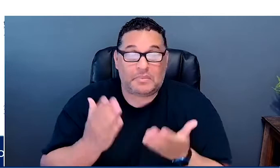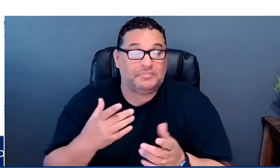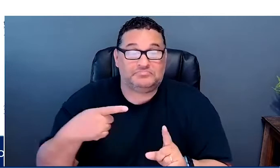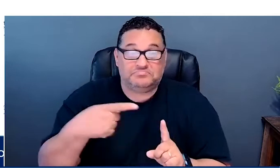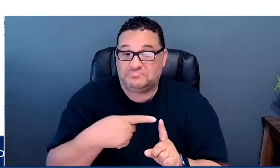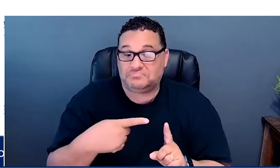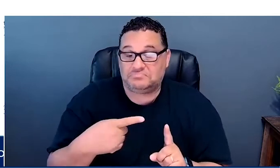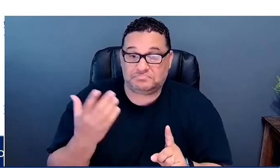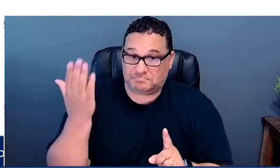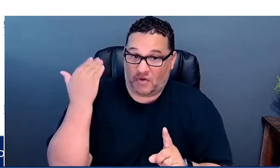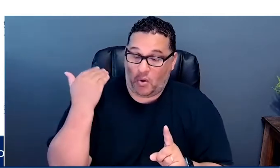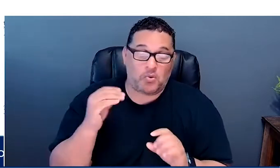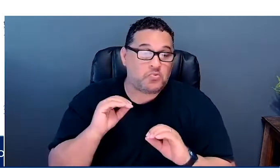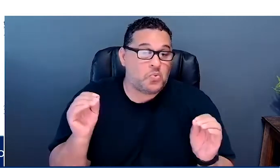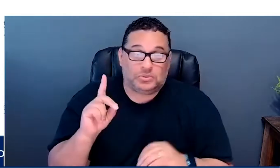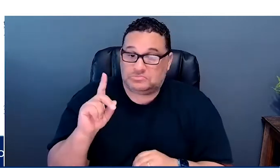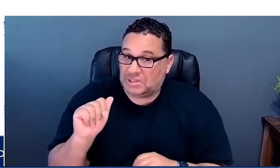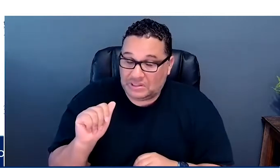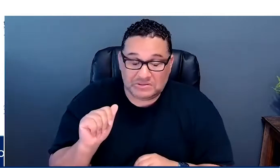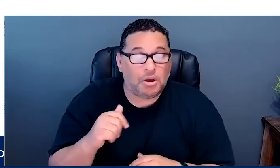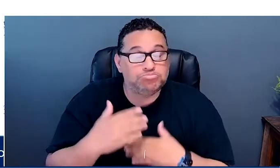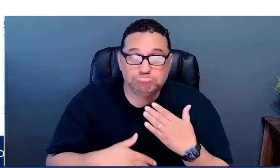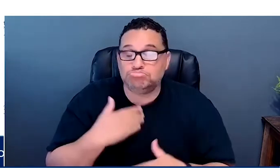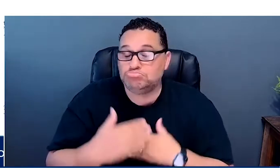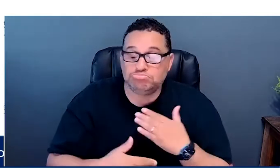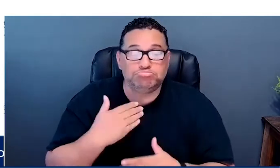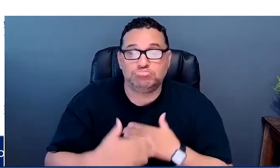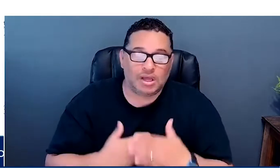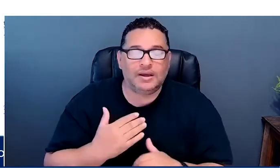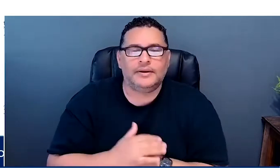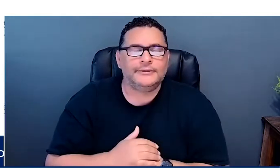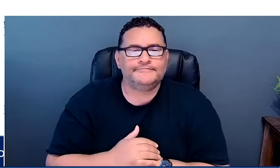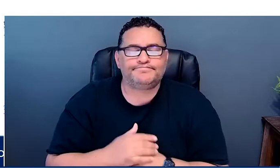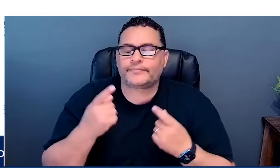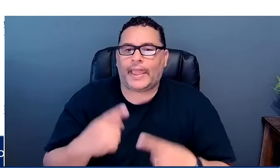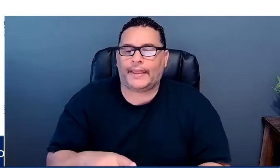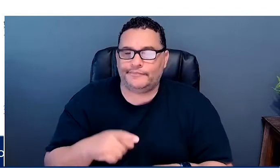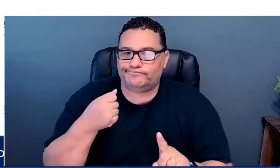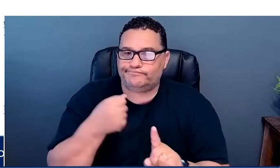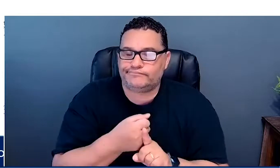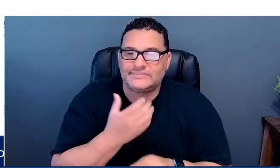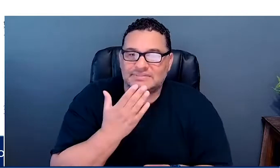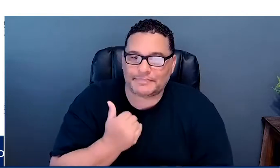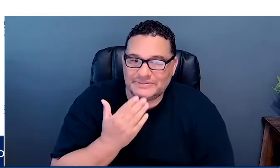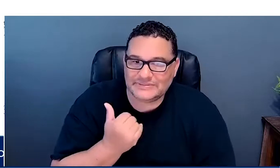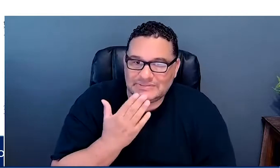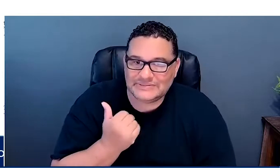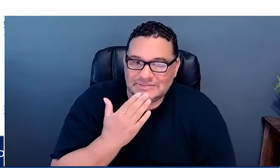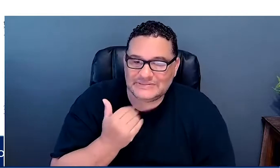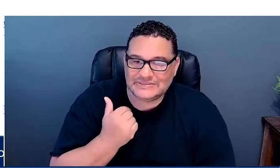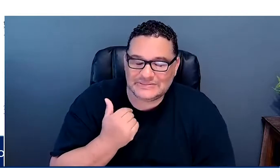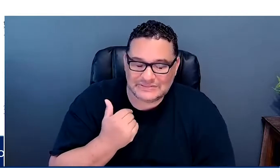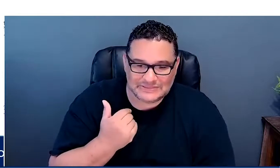disability initially, and then they developed diabetes. Their diabetes wasn't